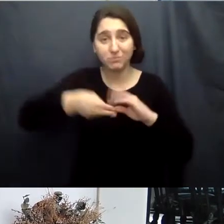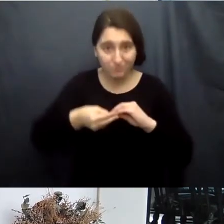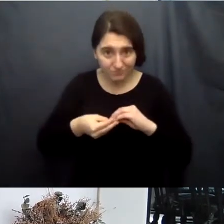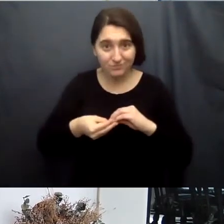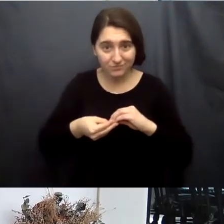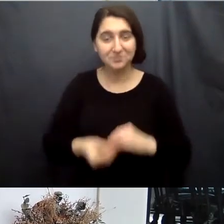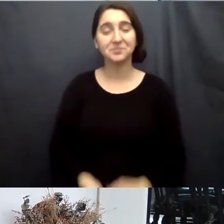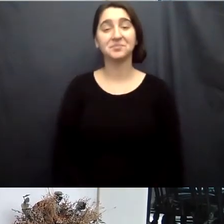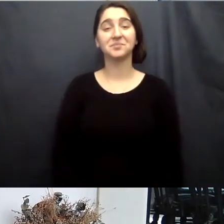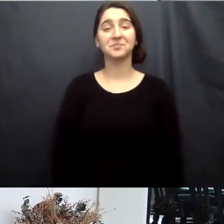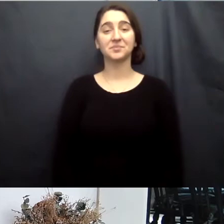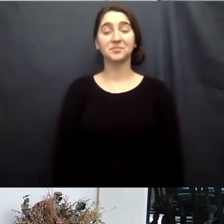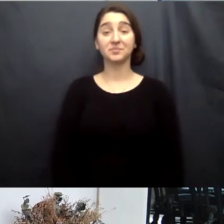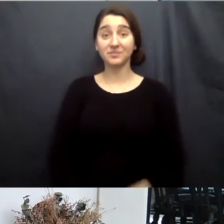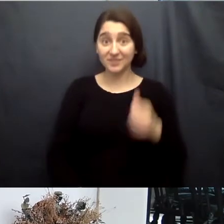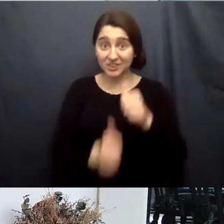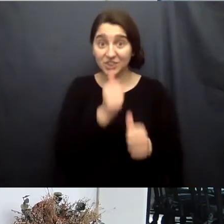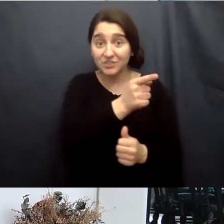all, as in all.